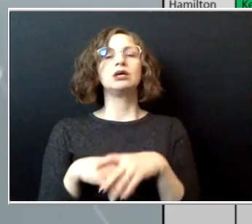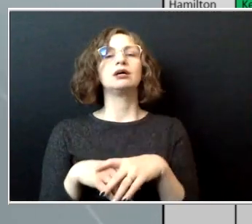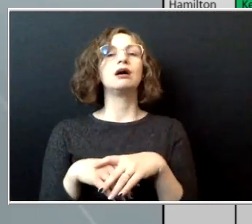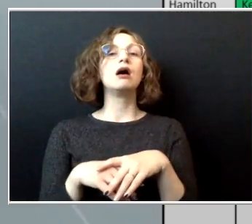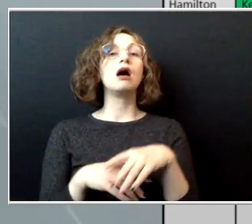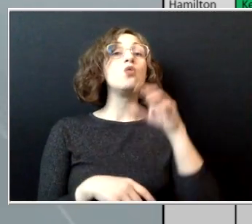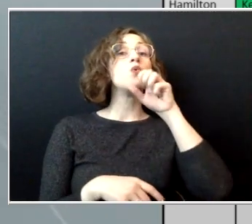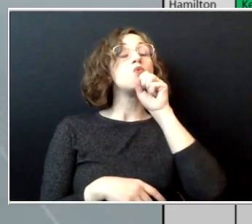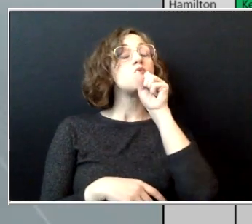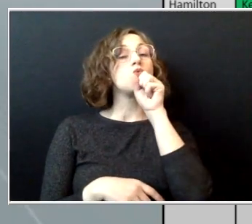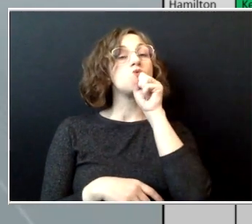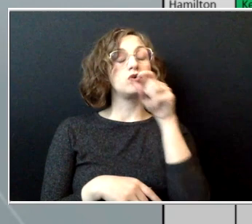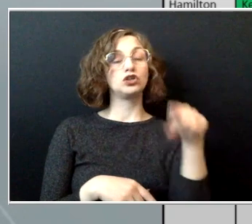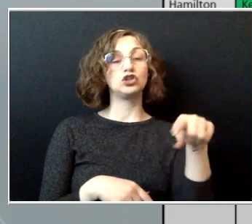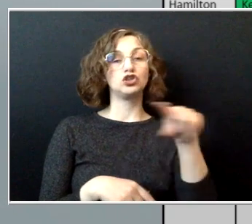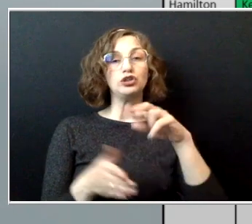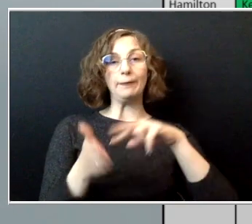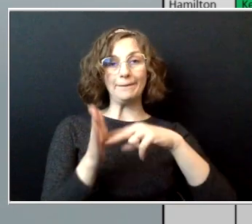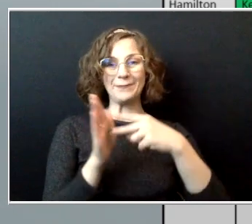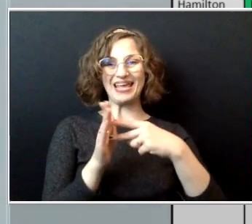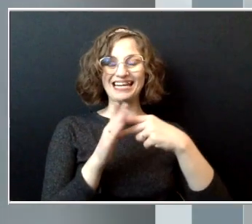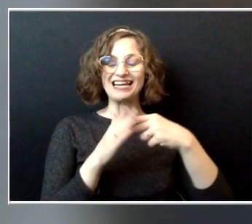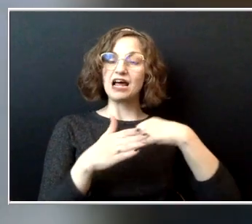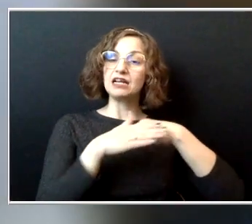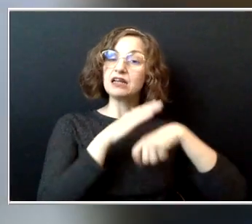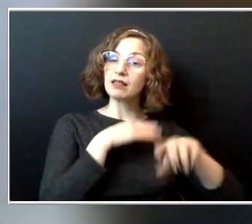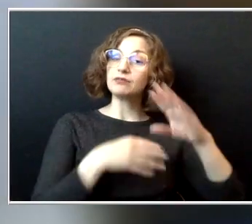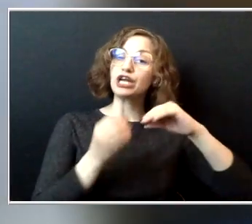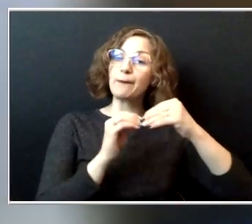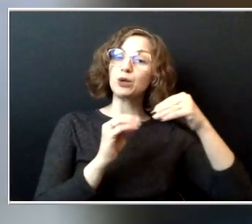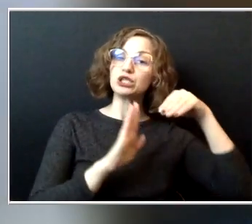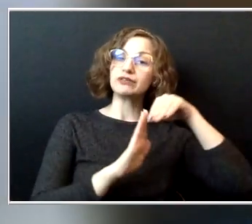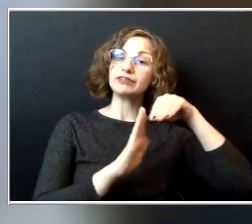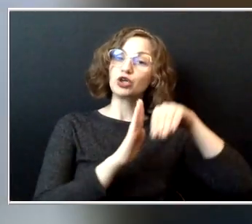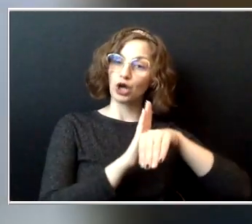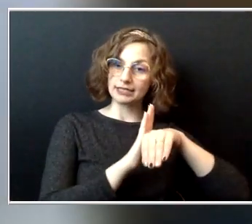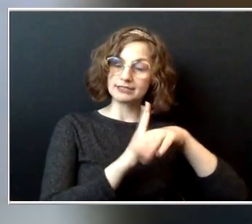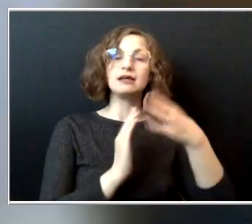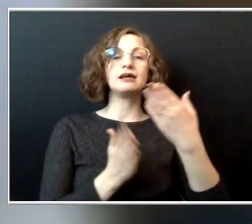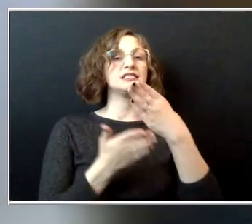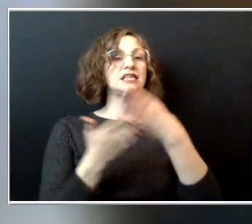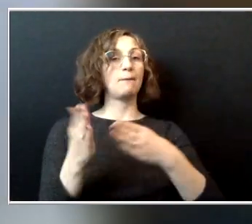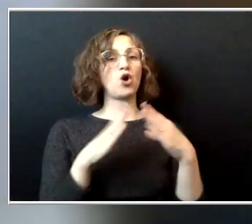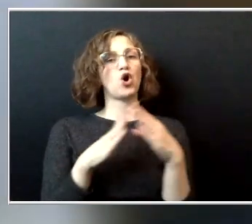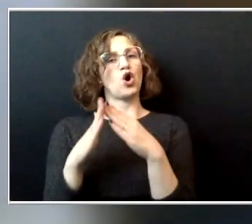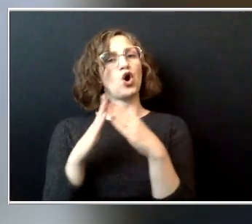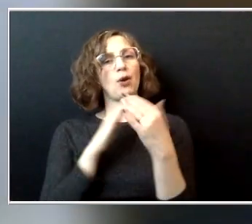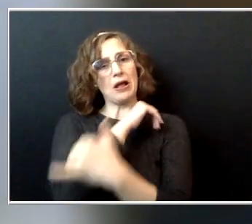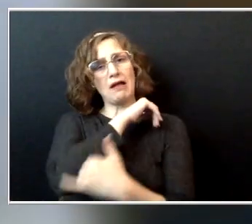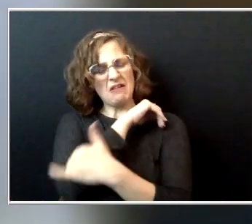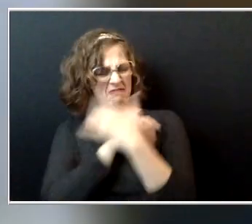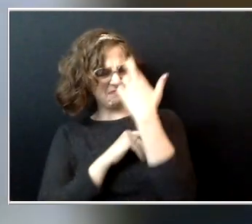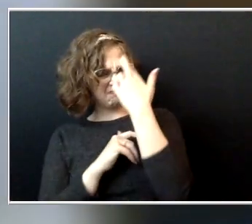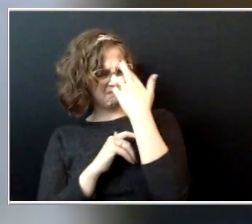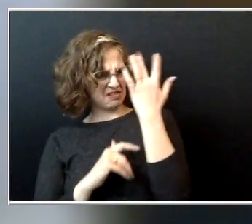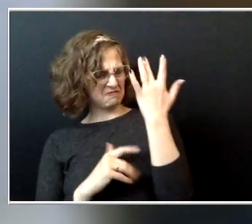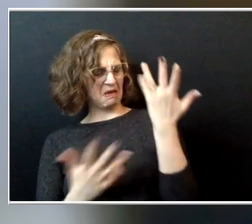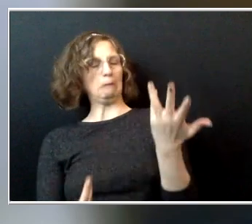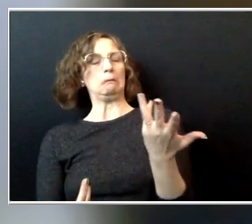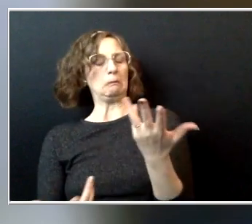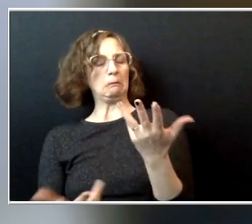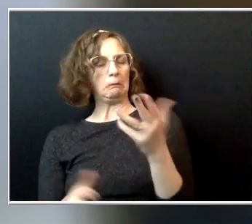numbers have decreased. Now, some of those are urban counties, and the reasons for that are unclear. And